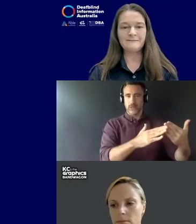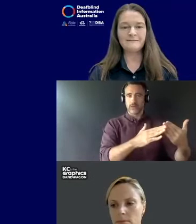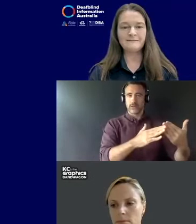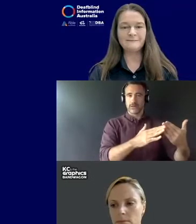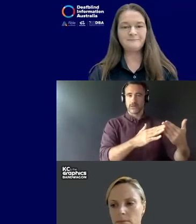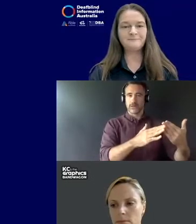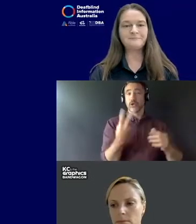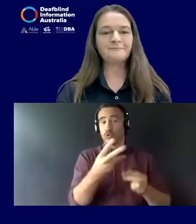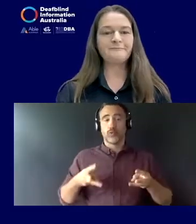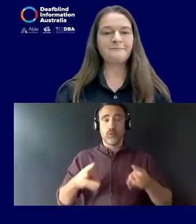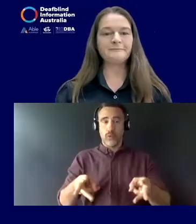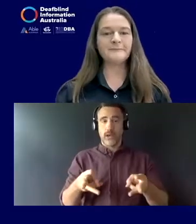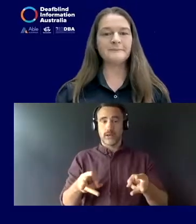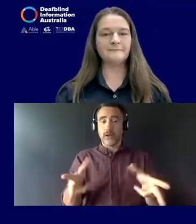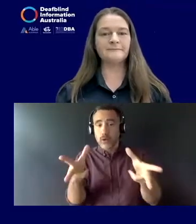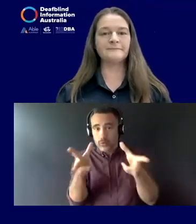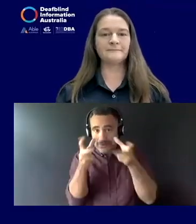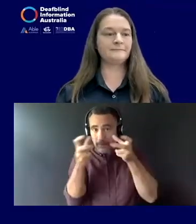expressive.